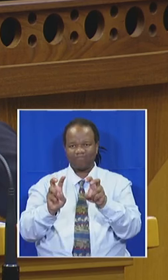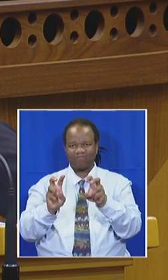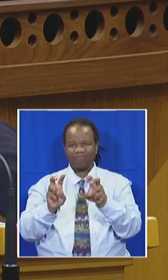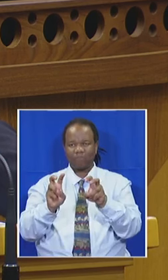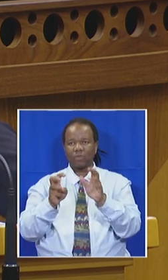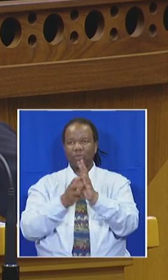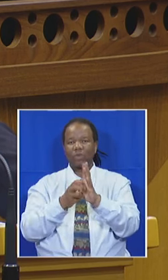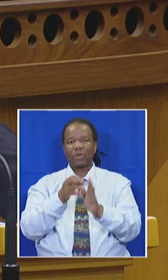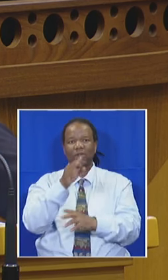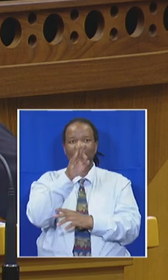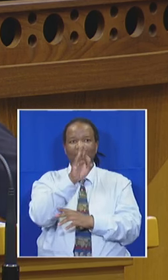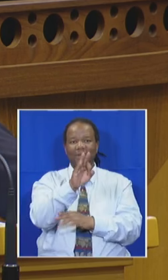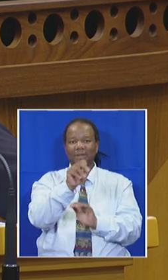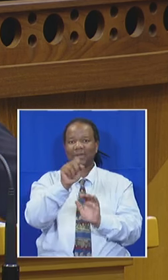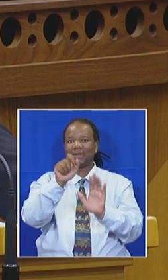307 schools.